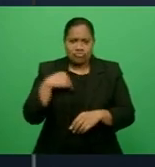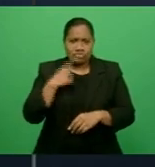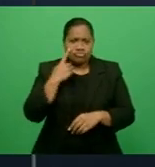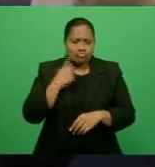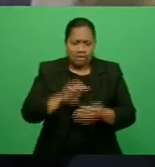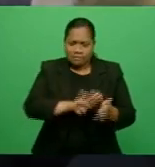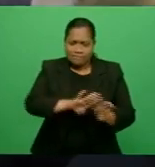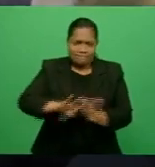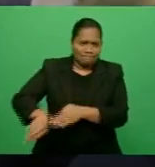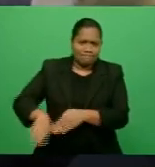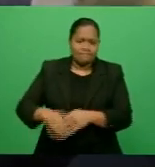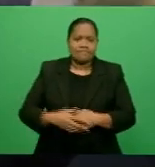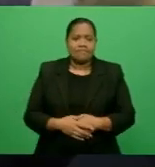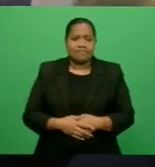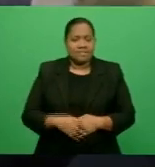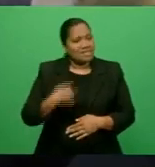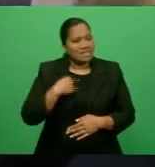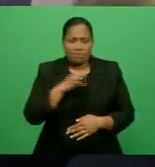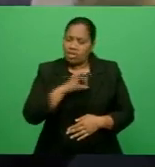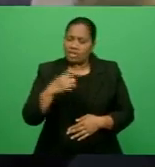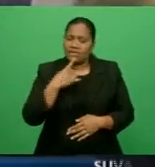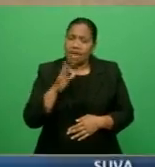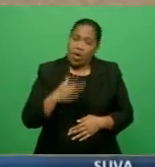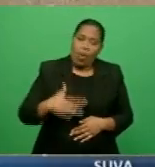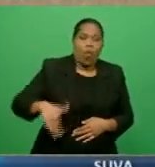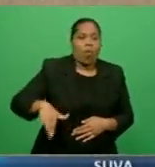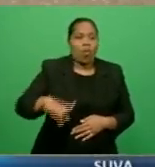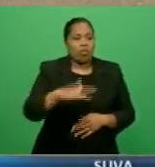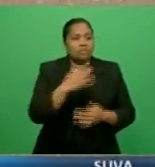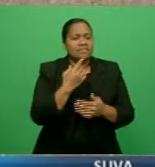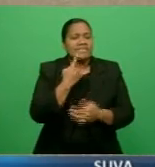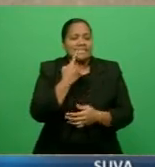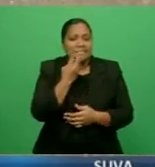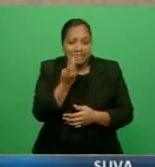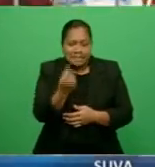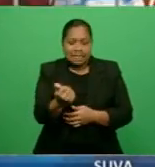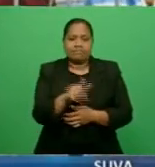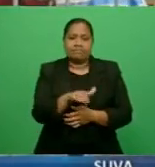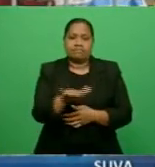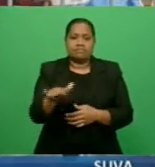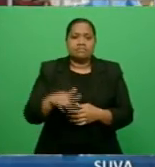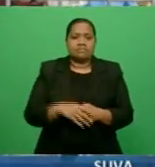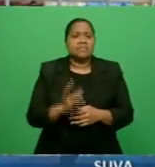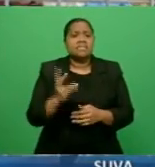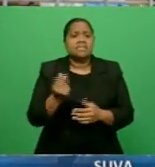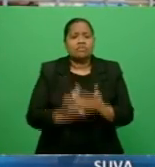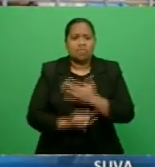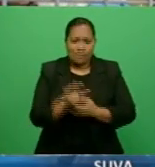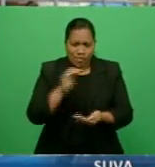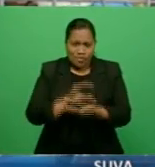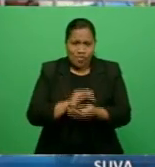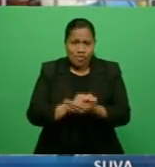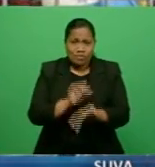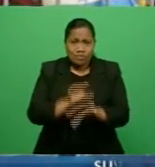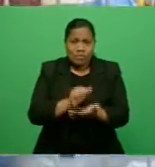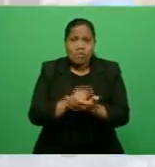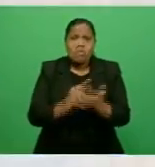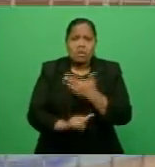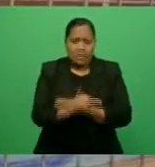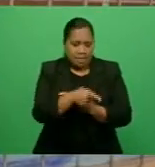reports. I'm not saying all, some of them. Some cover shacks along roadsides have become selling points for drugs.